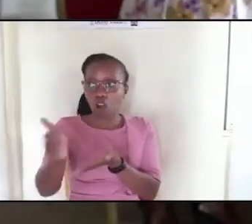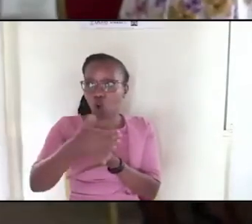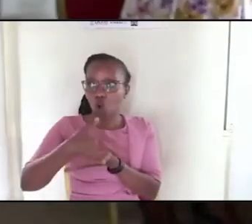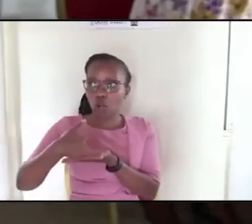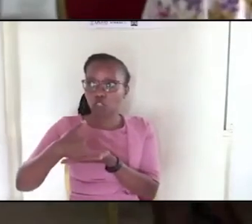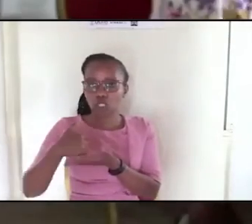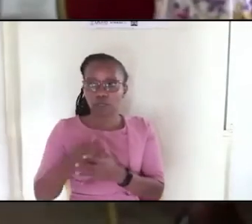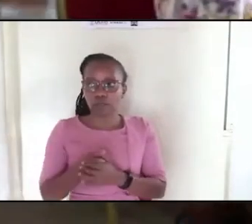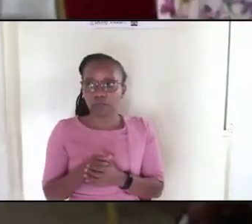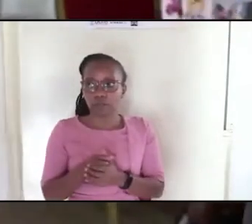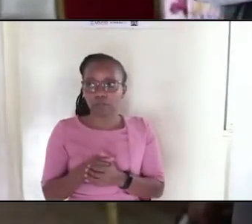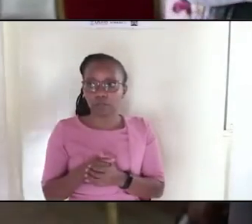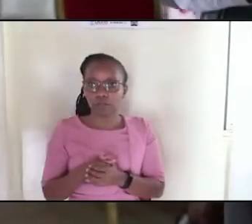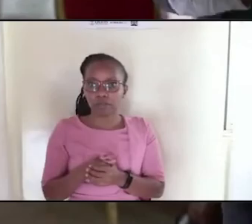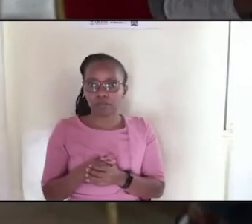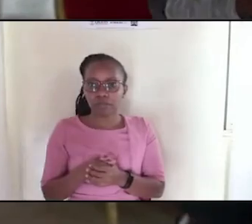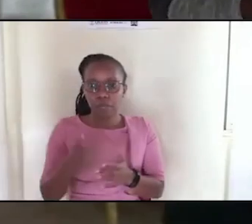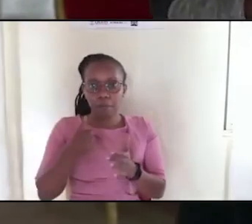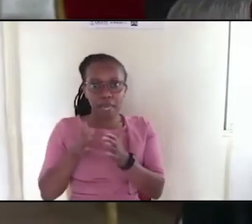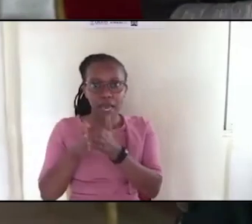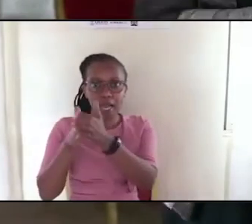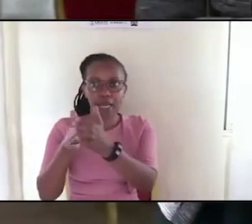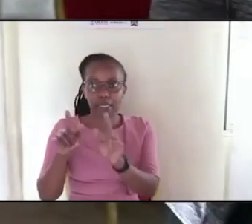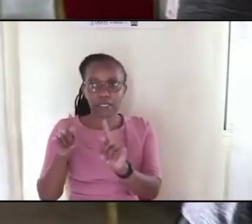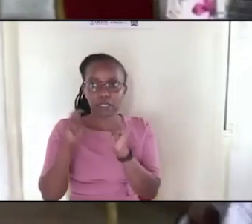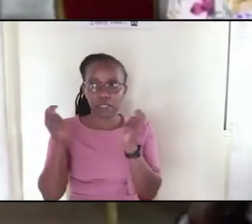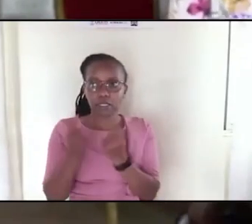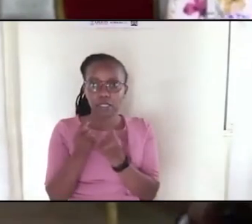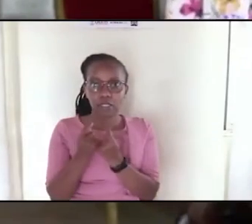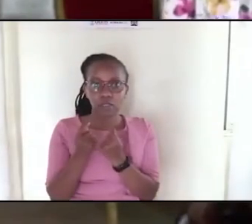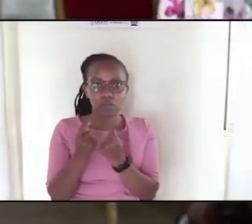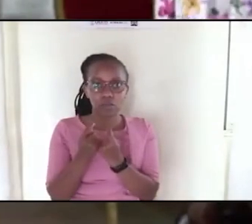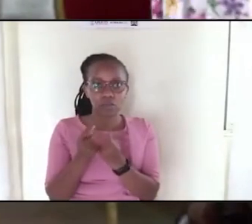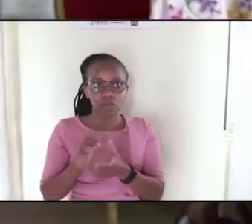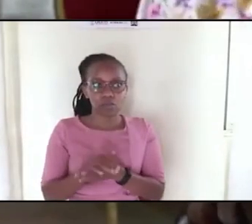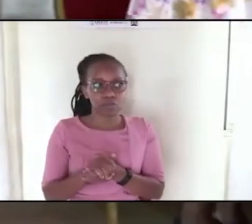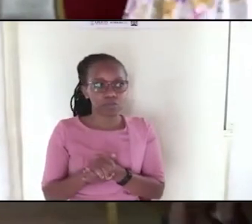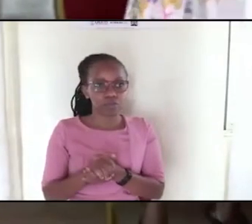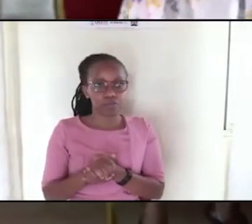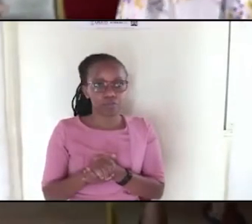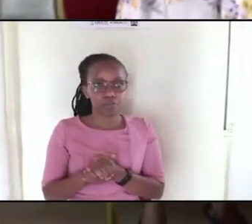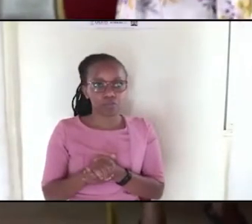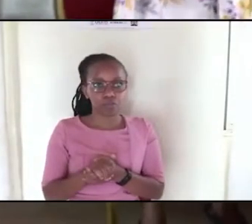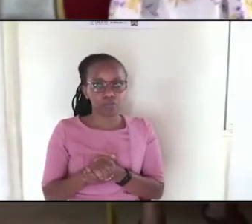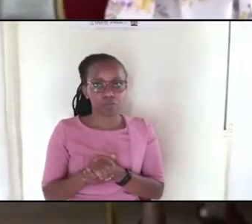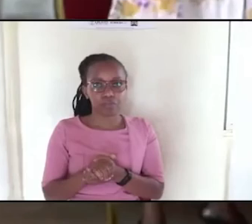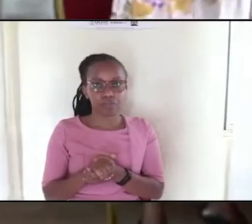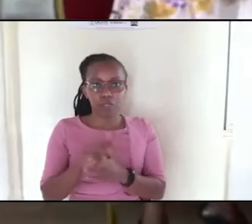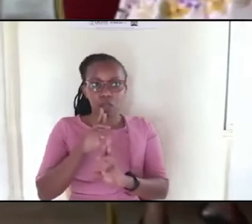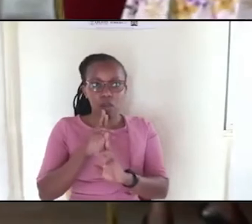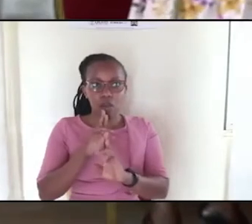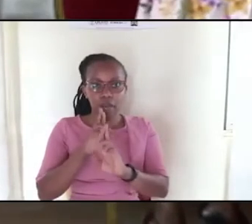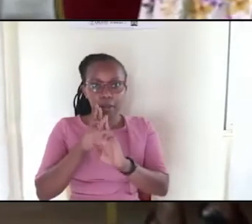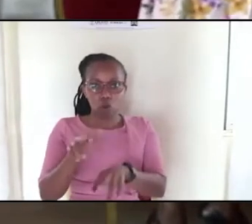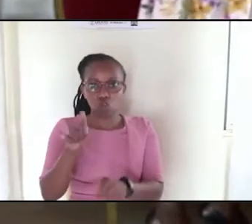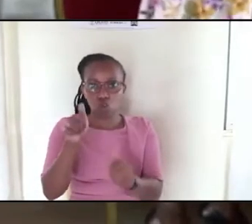collection, I lent the team. And I can attest to the truth that the